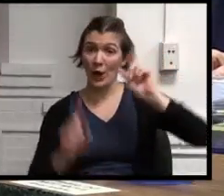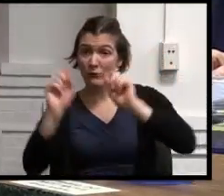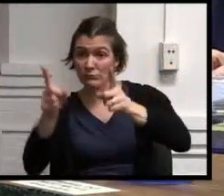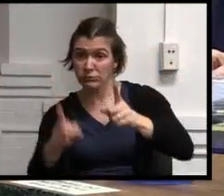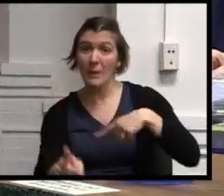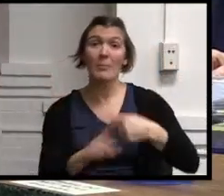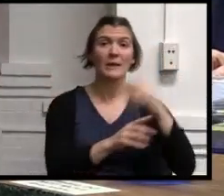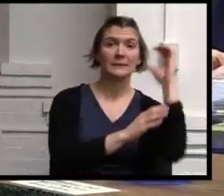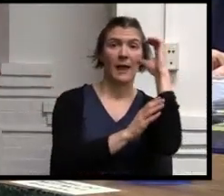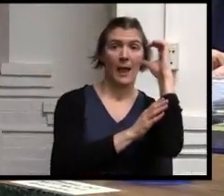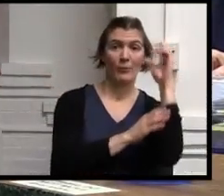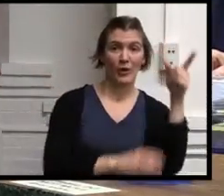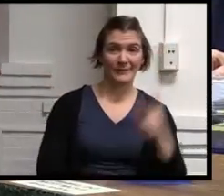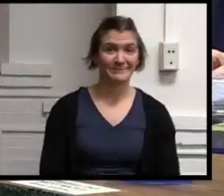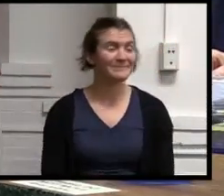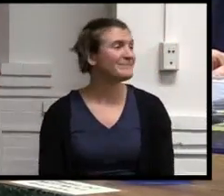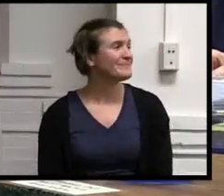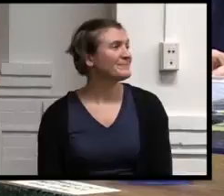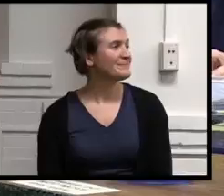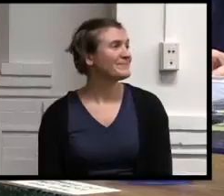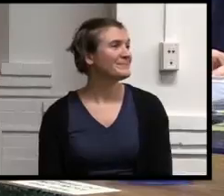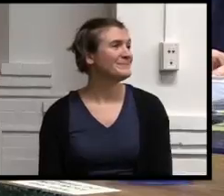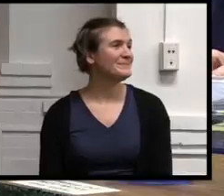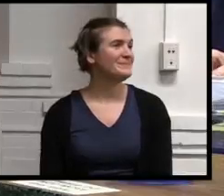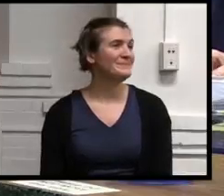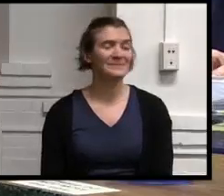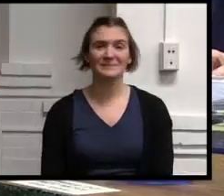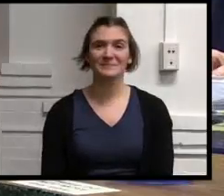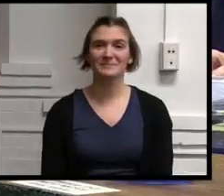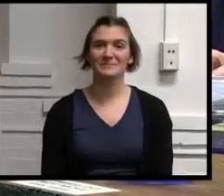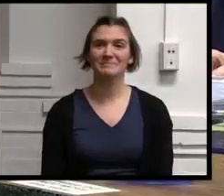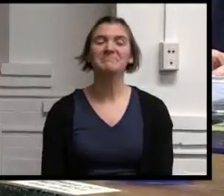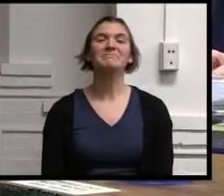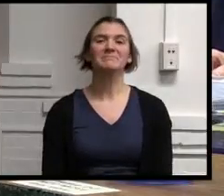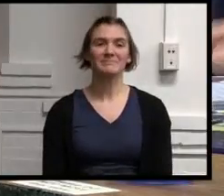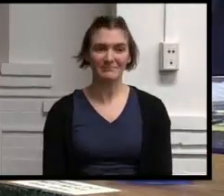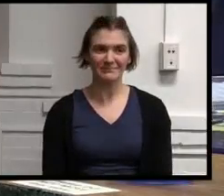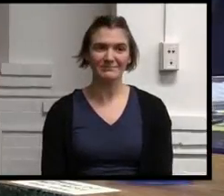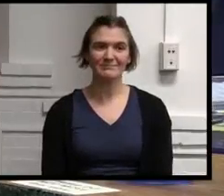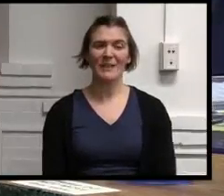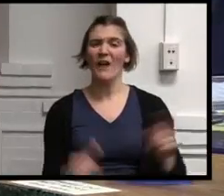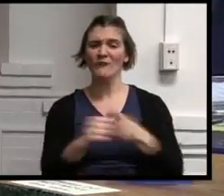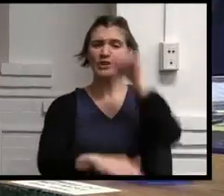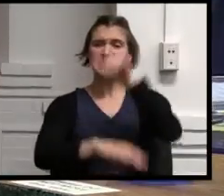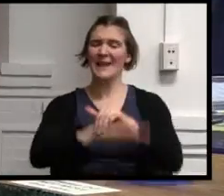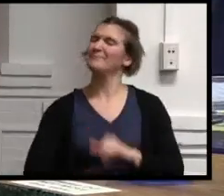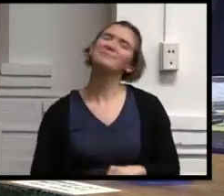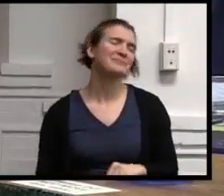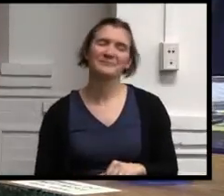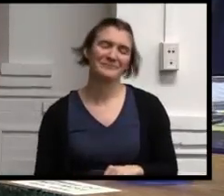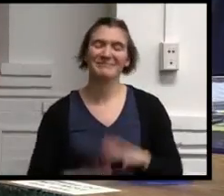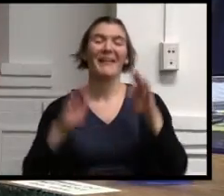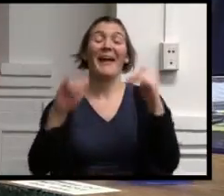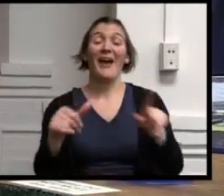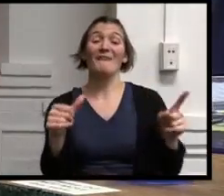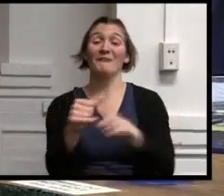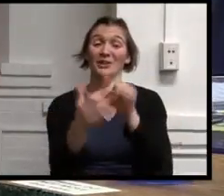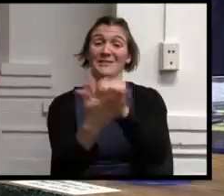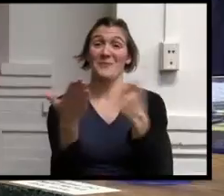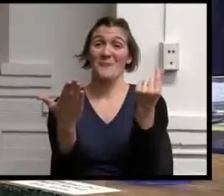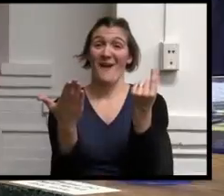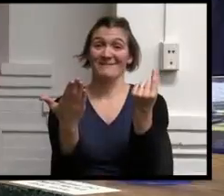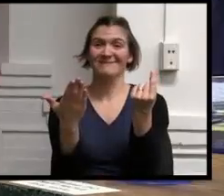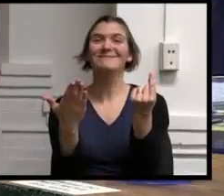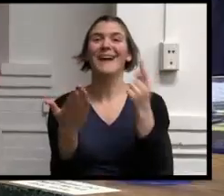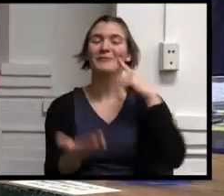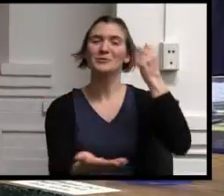BCTV operators. The first item on tonight's public meeting agenda